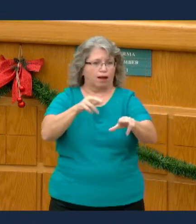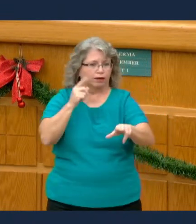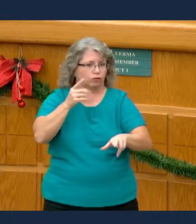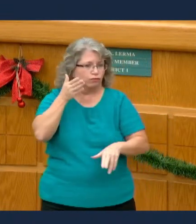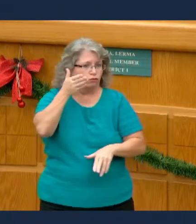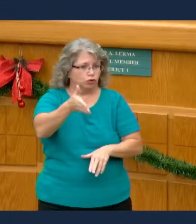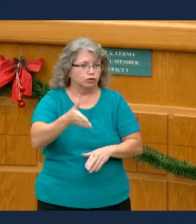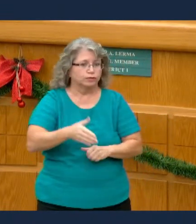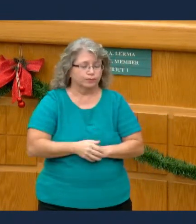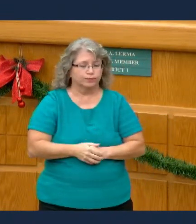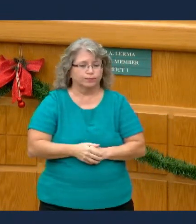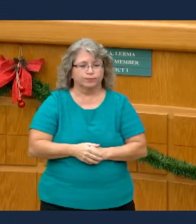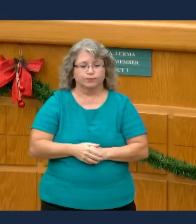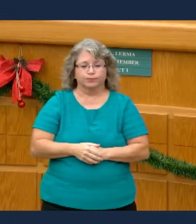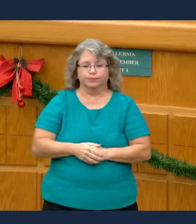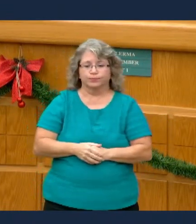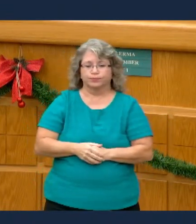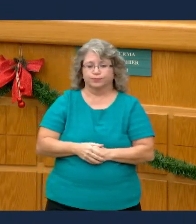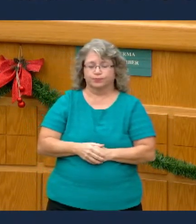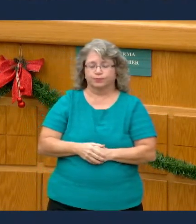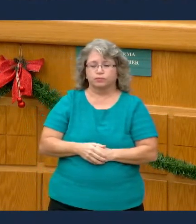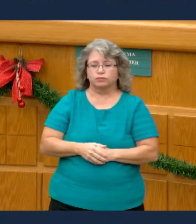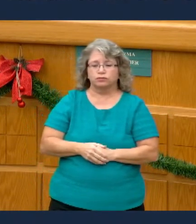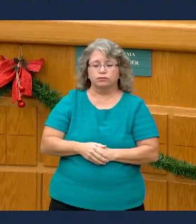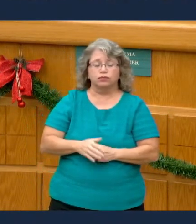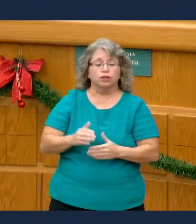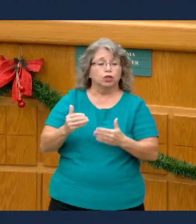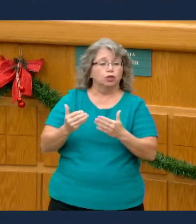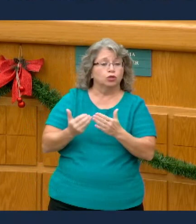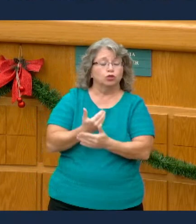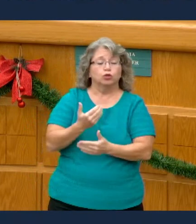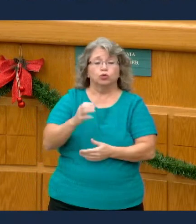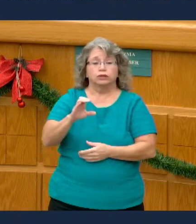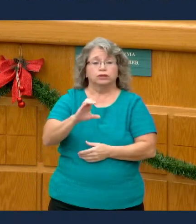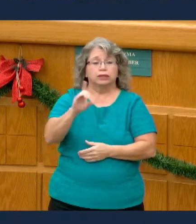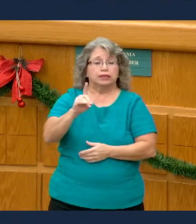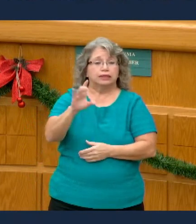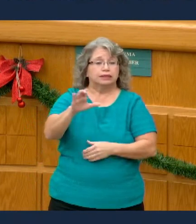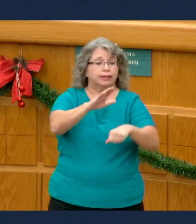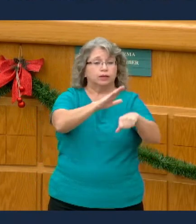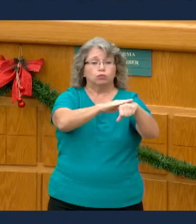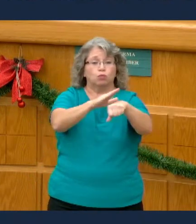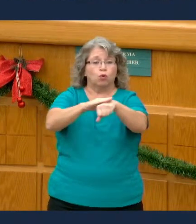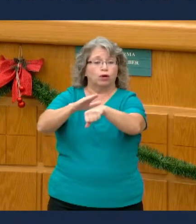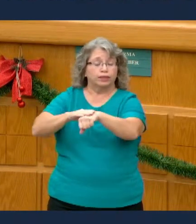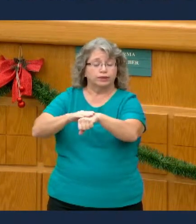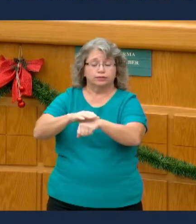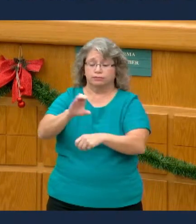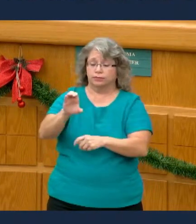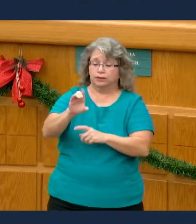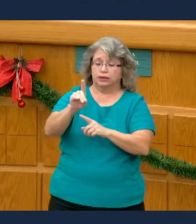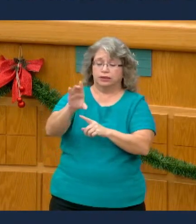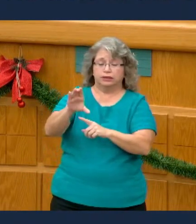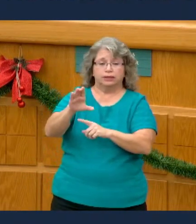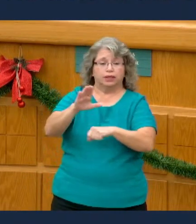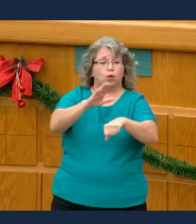Next slide. So new CDC warnings that just came out. The CDC has warned against